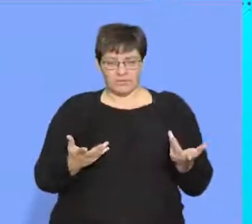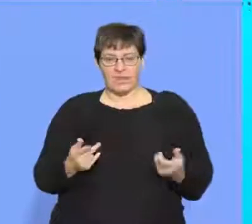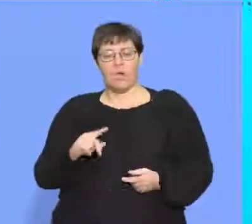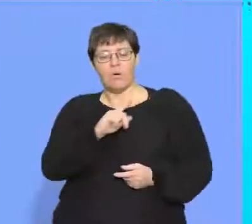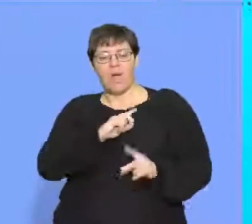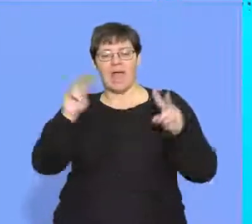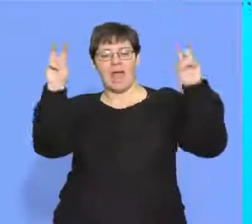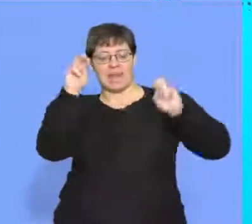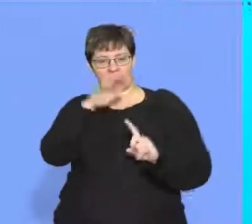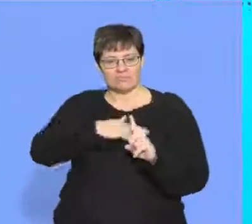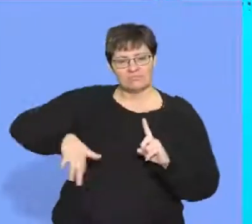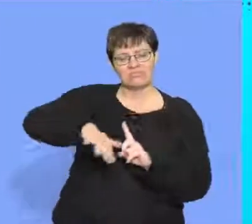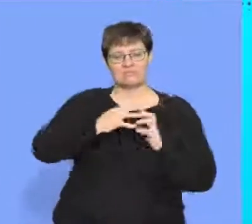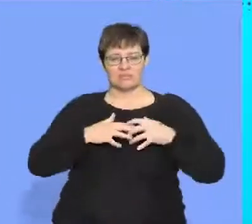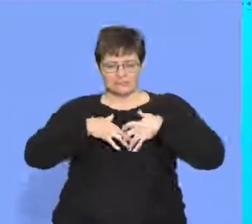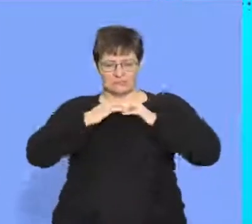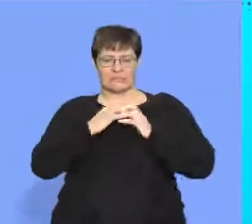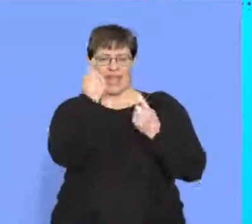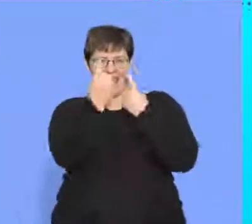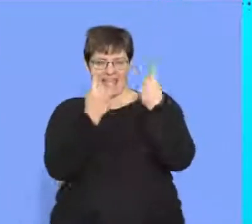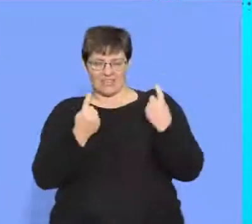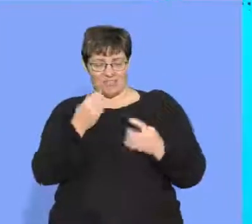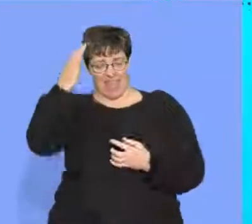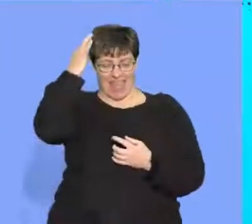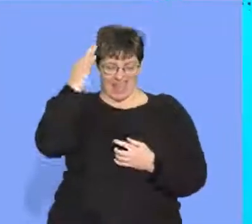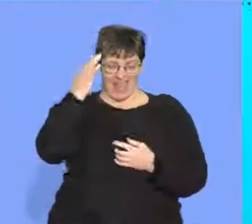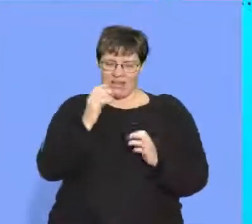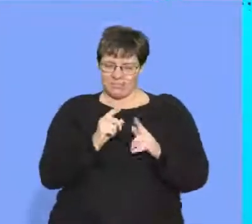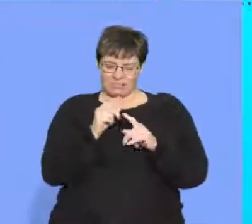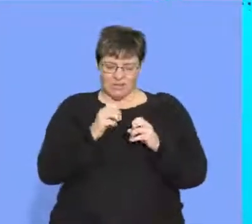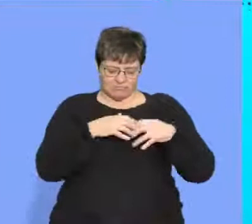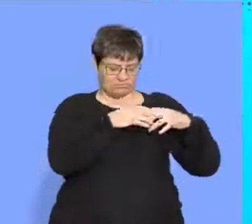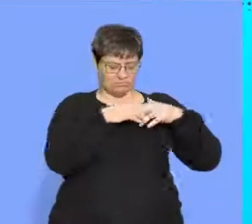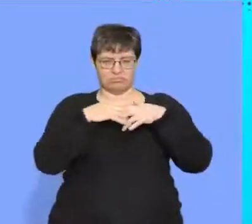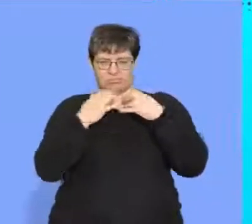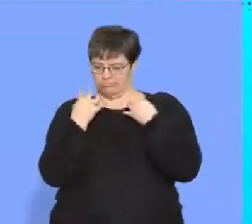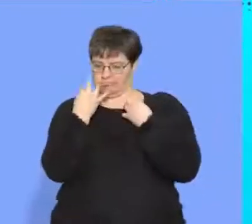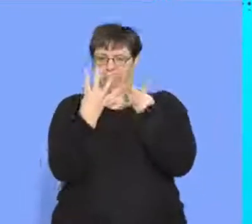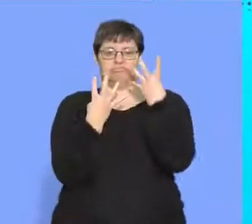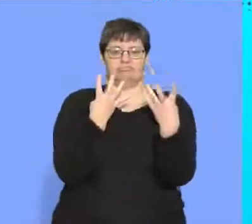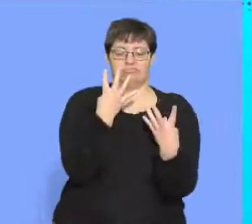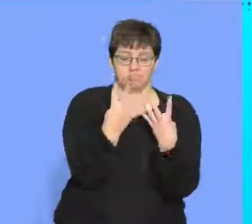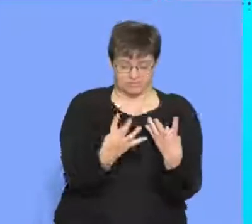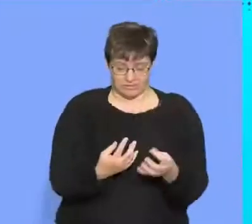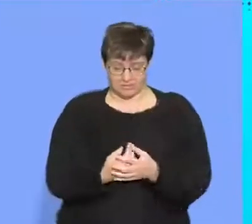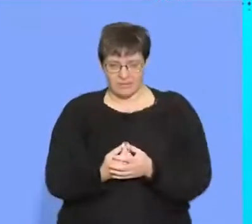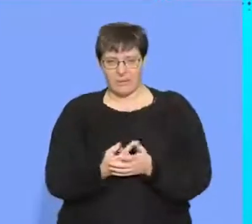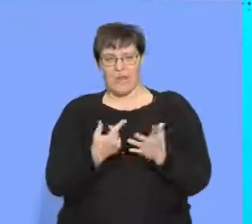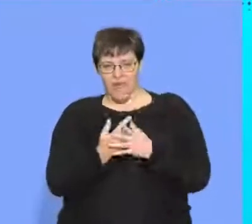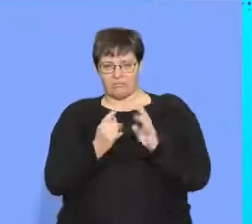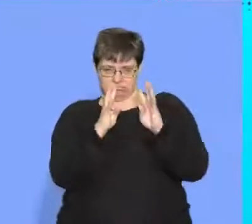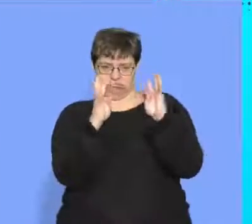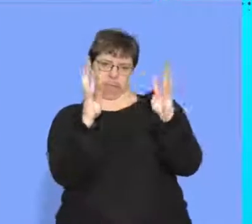end is because electric fields are generated around each individual hair that repel one another, causing them to stand